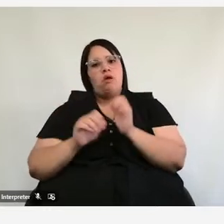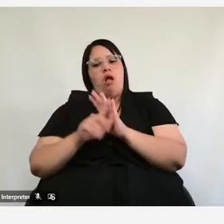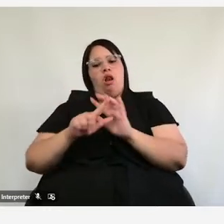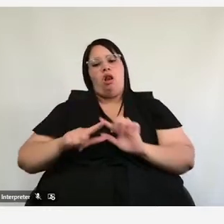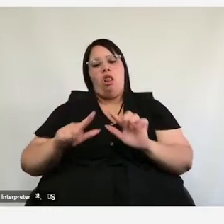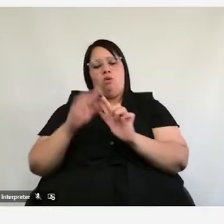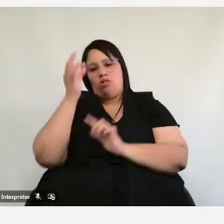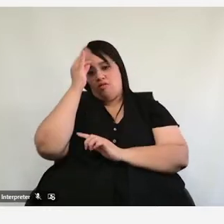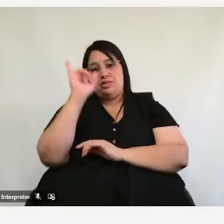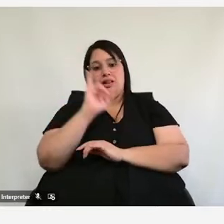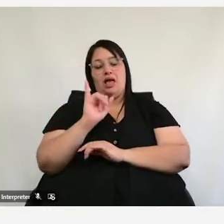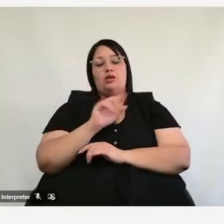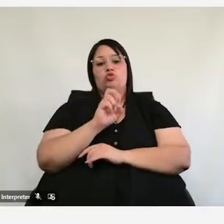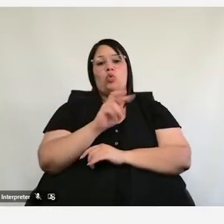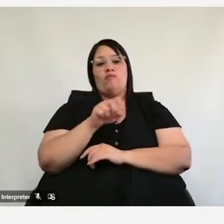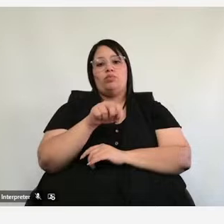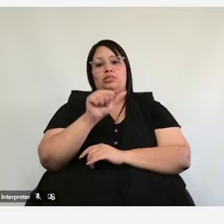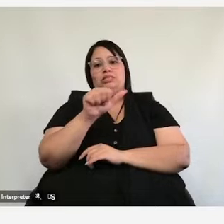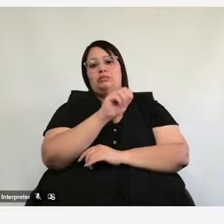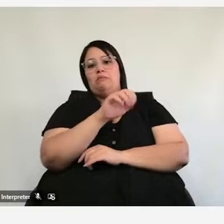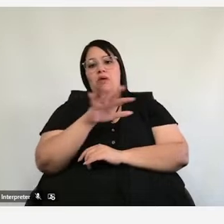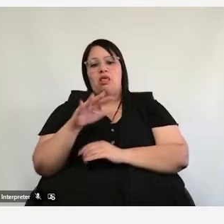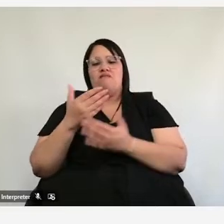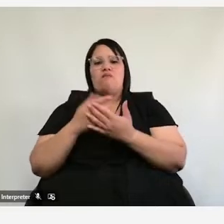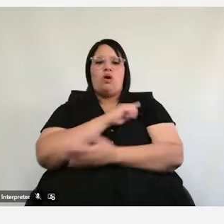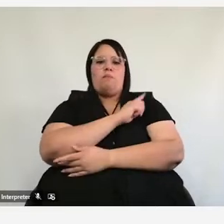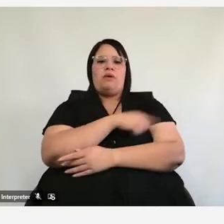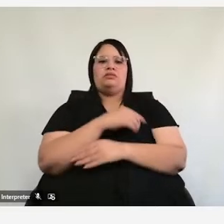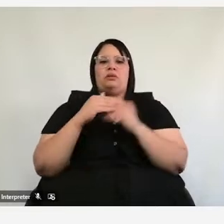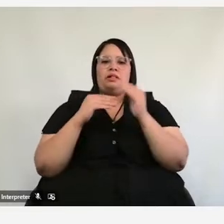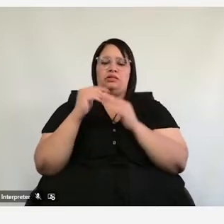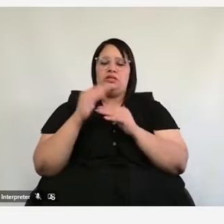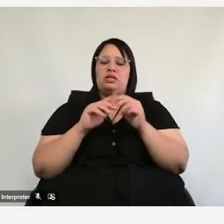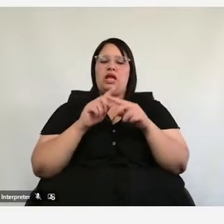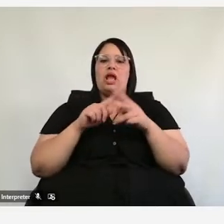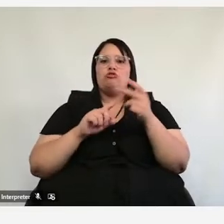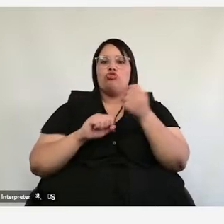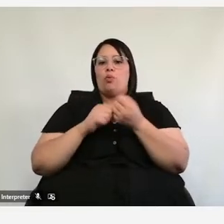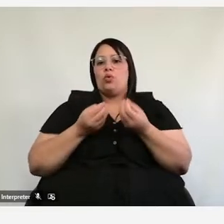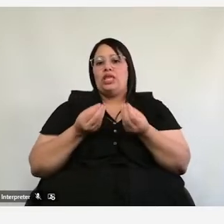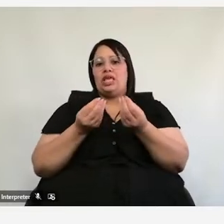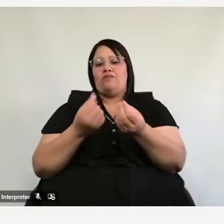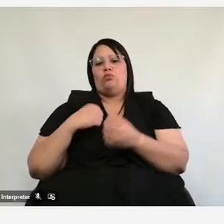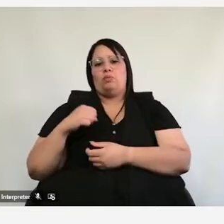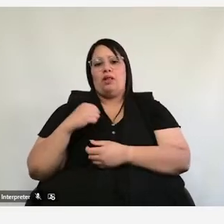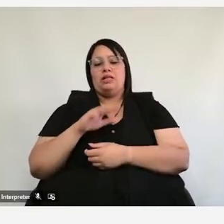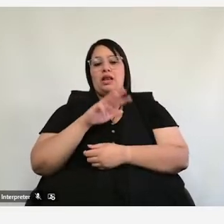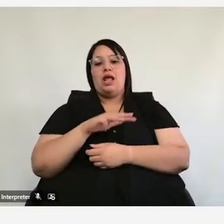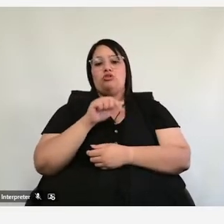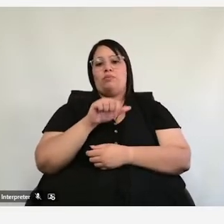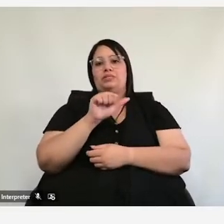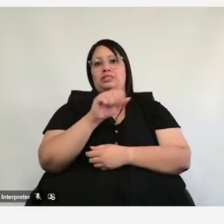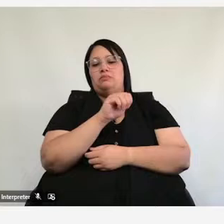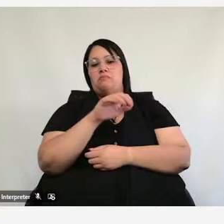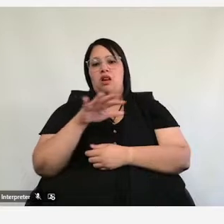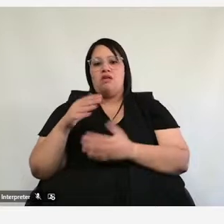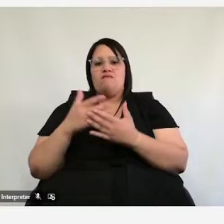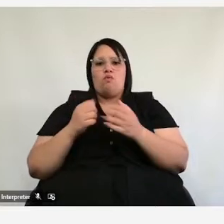as 12.6 million rand for capacity building and support to municipalities, 19.6 million rand to